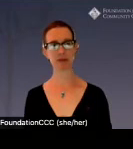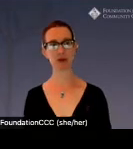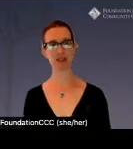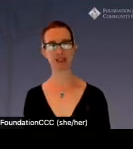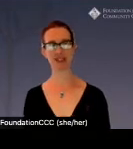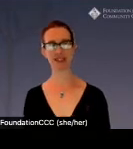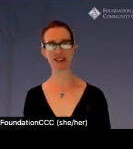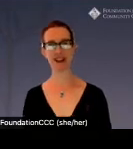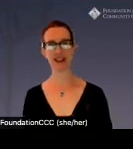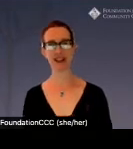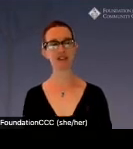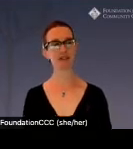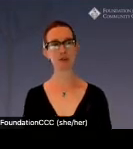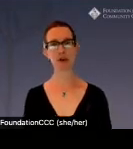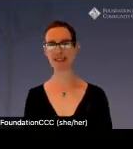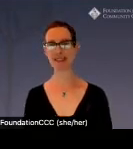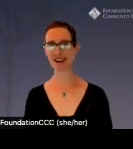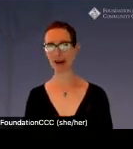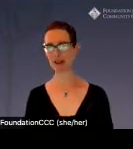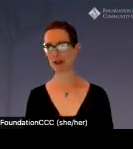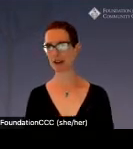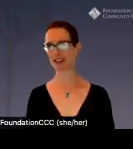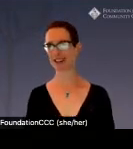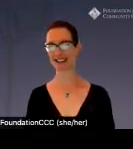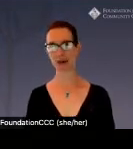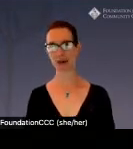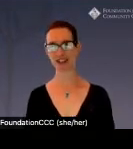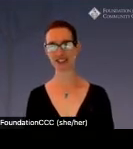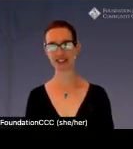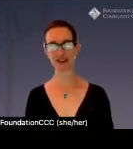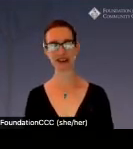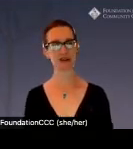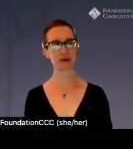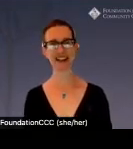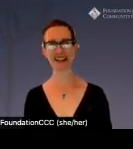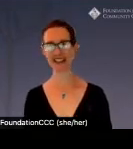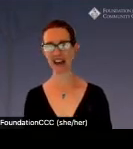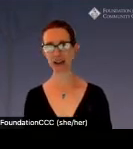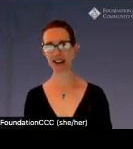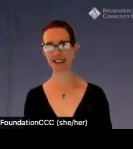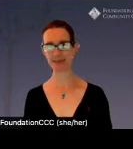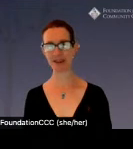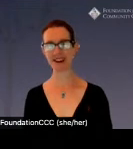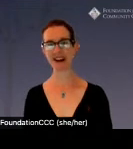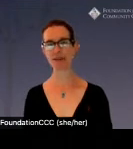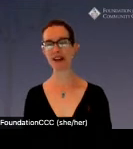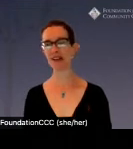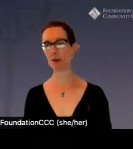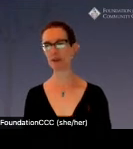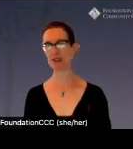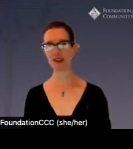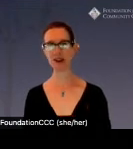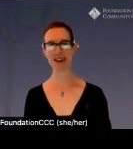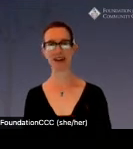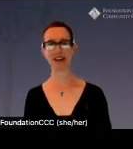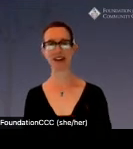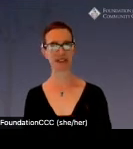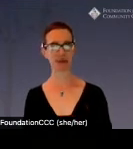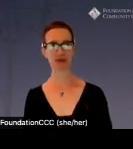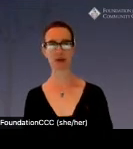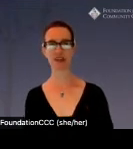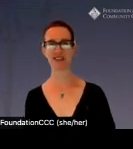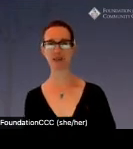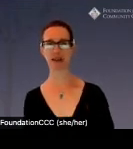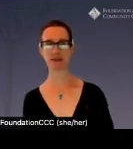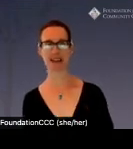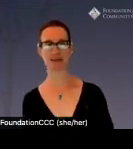start answering some of the questions. And give us a few moments as we are collecting questions and trying to organize and categorize them. And then we will start